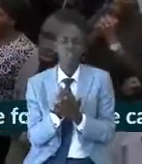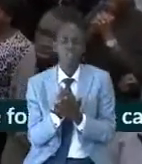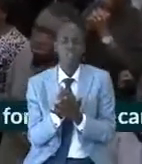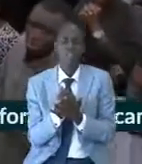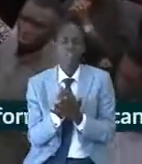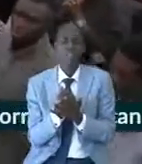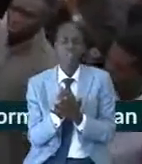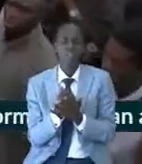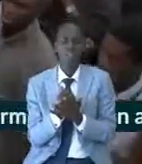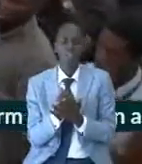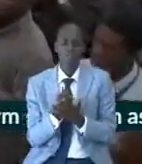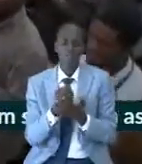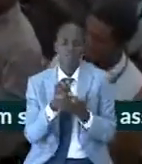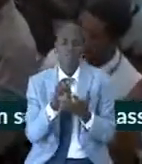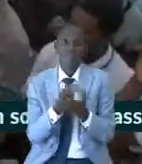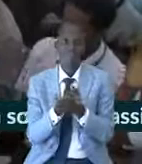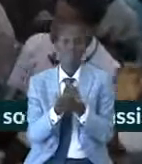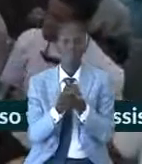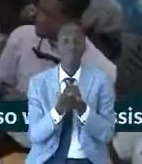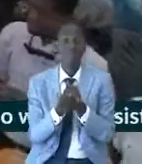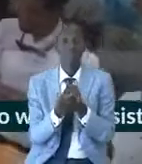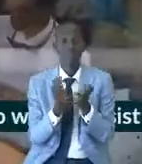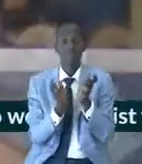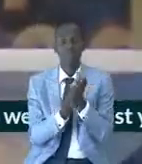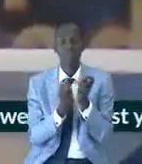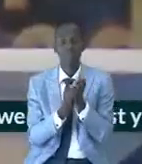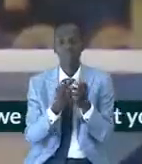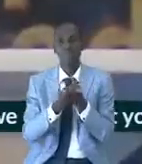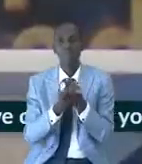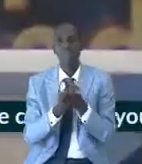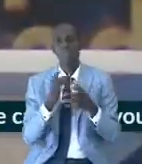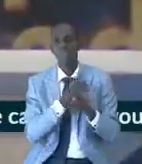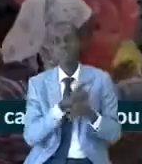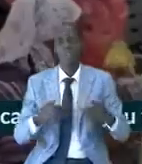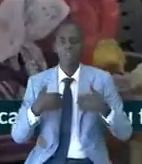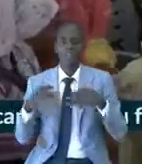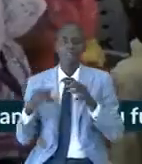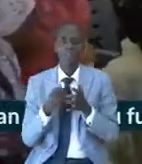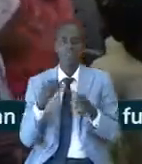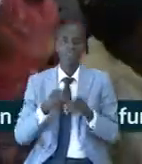Congratulations, the Lord has done it in your life.